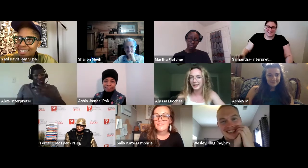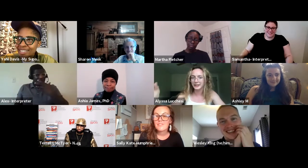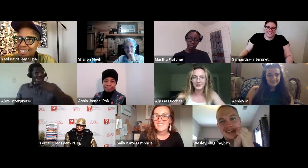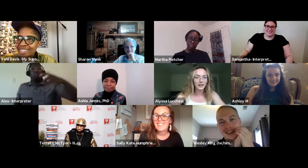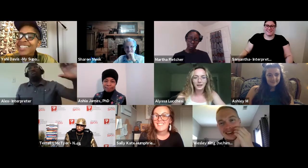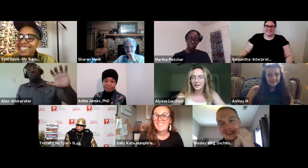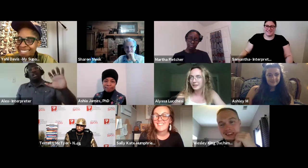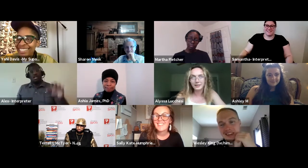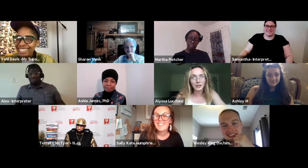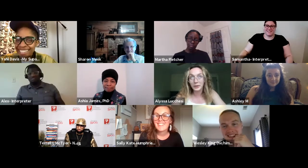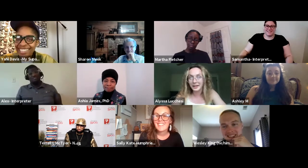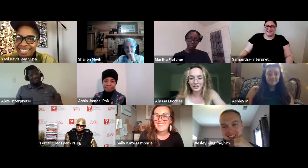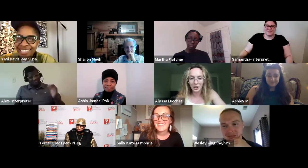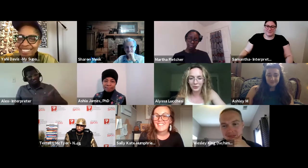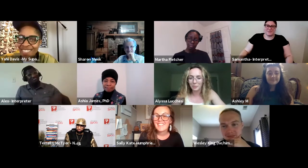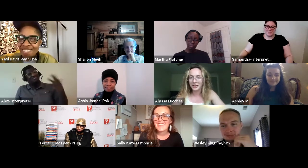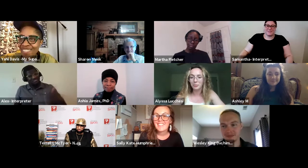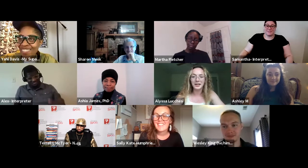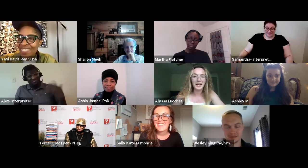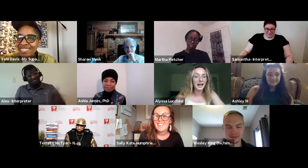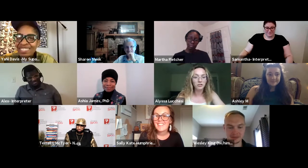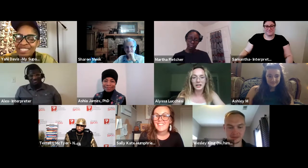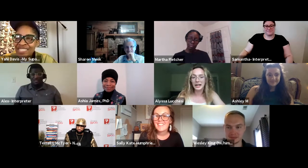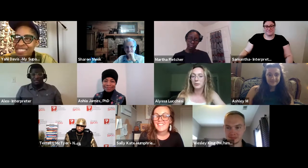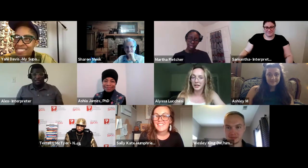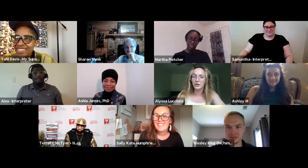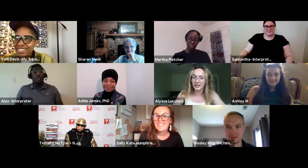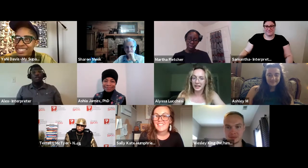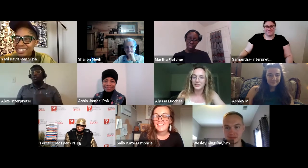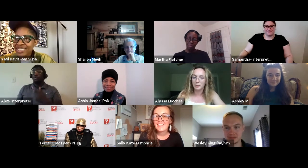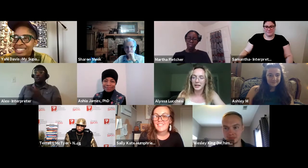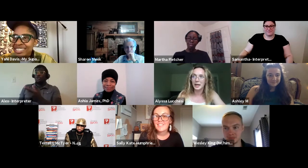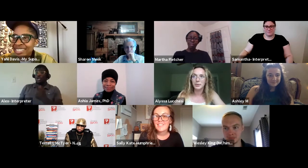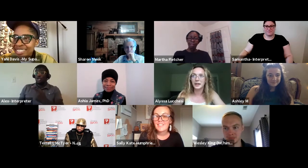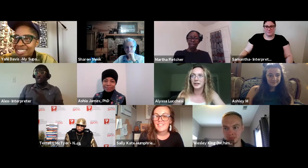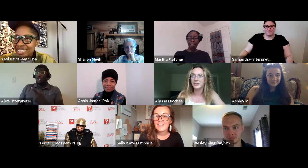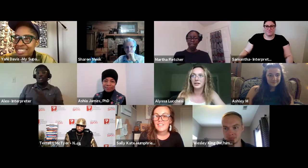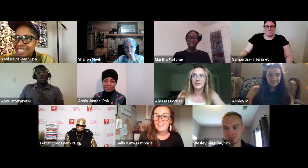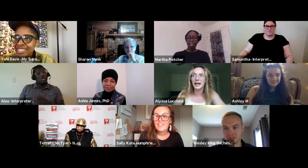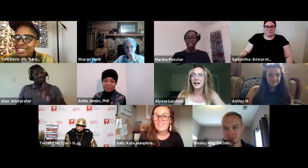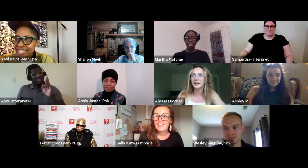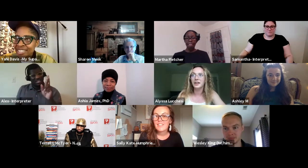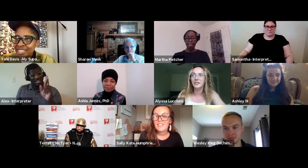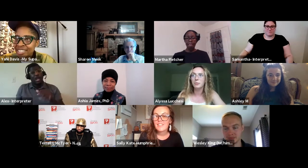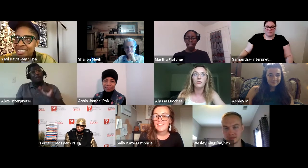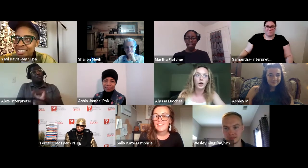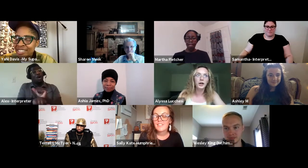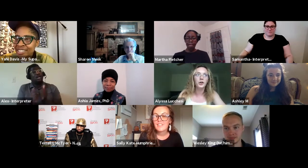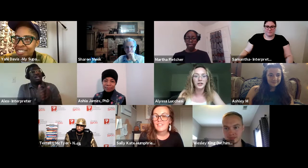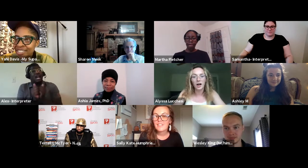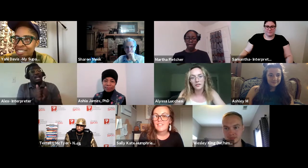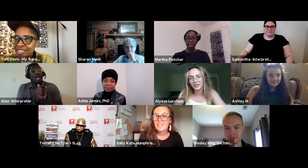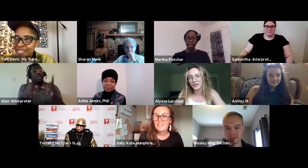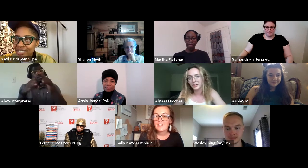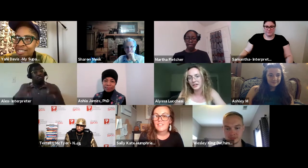Yes. doing things all over the place. But Ashley and I got really close at that summer camp. But yeah, it's definitely before